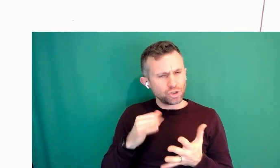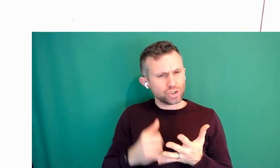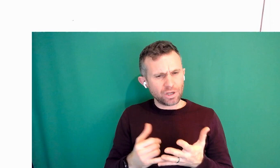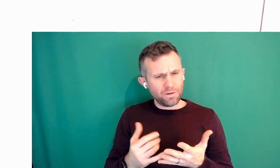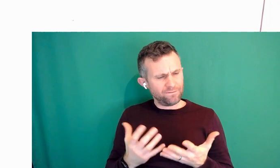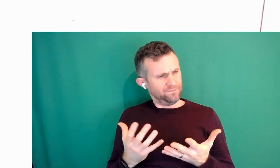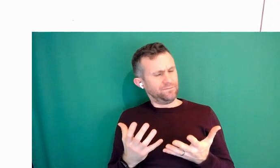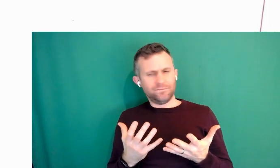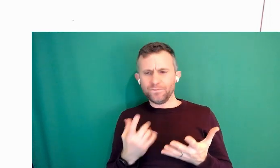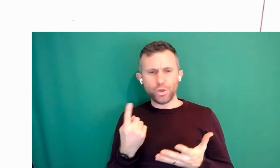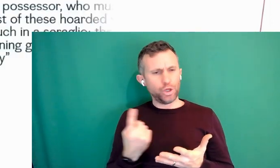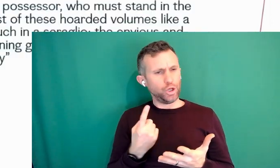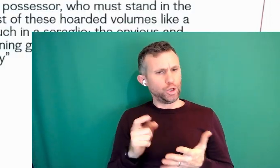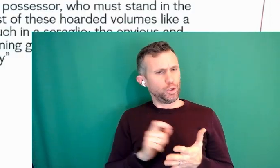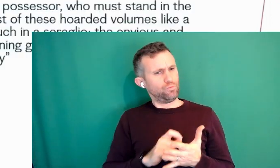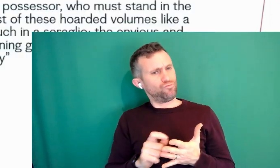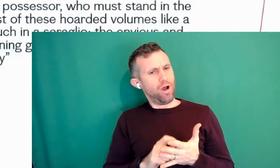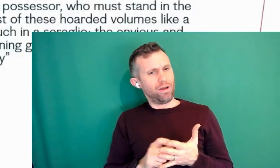collection.